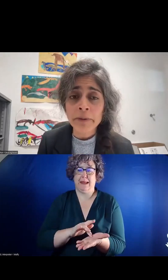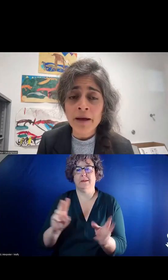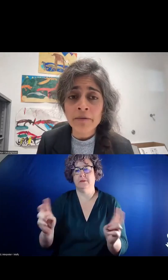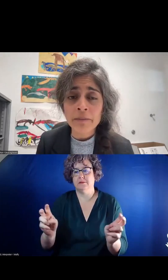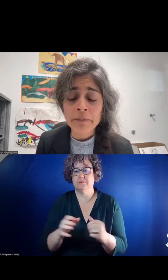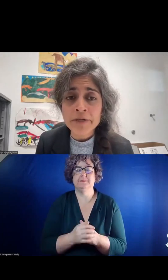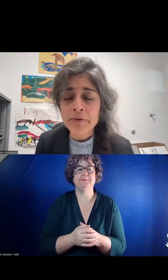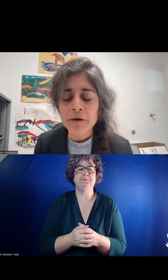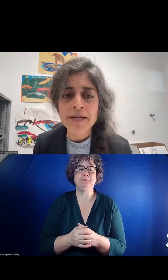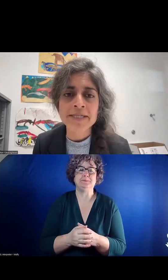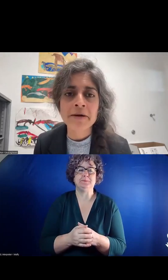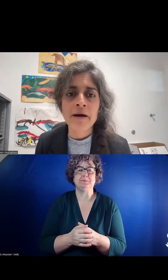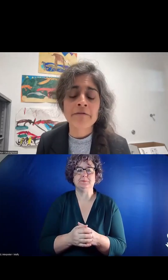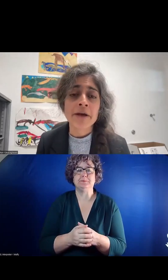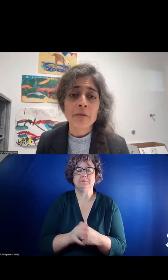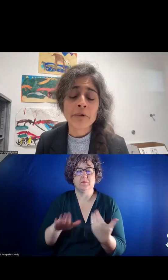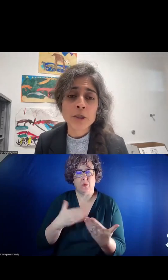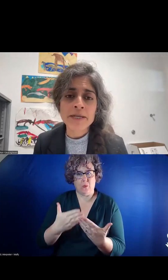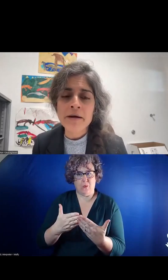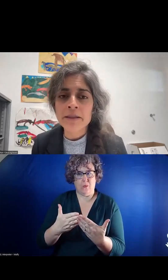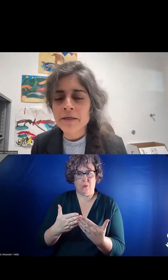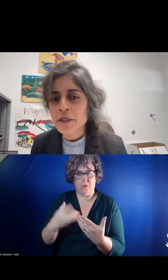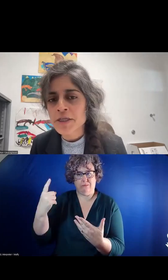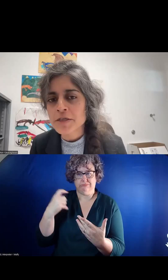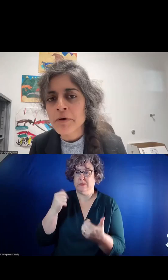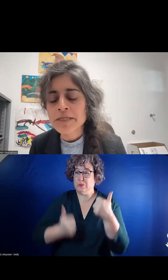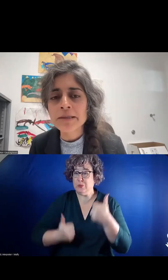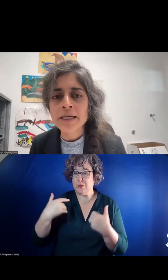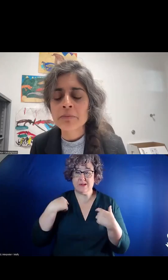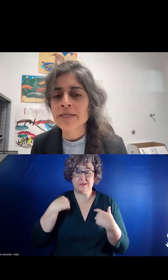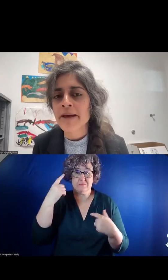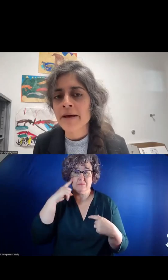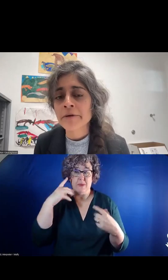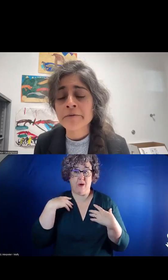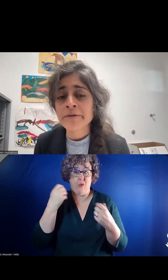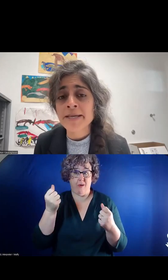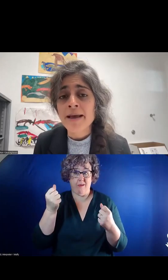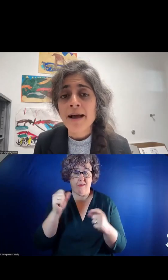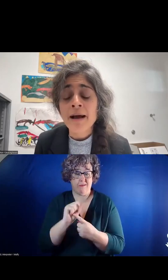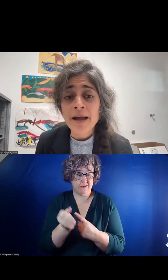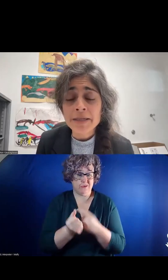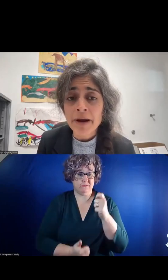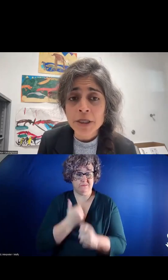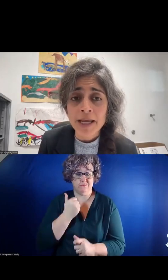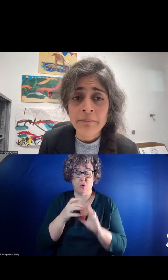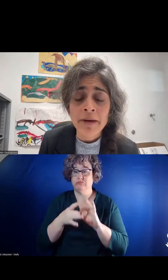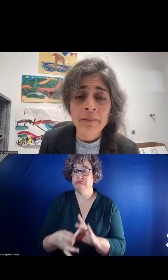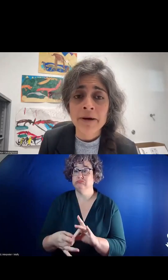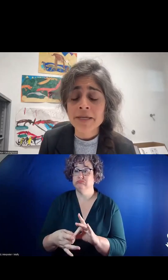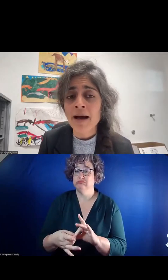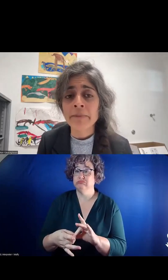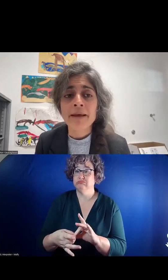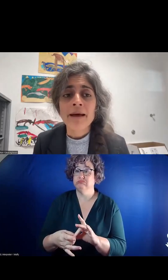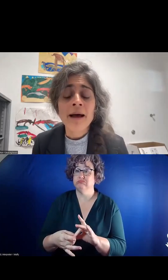all were posed with the question of which mental health conditions are most linked with tobacco use, and depression came